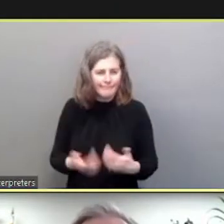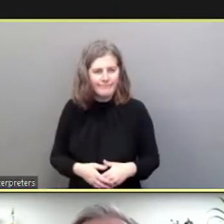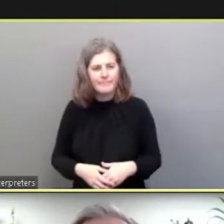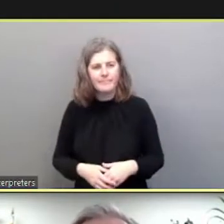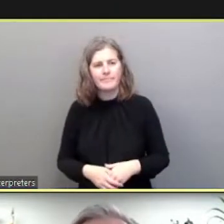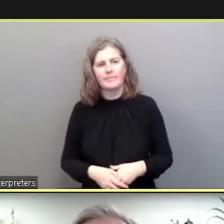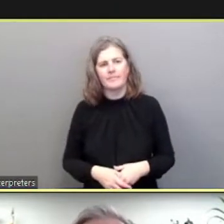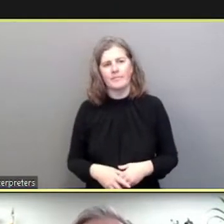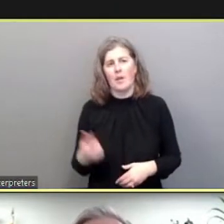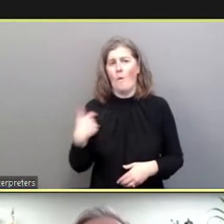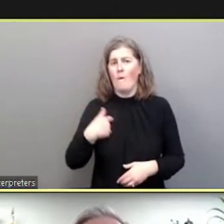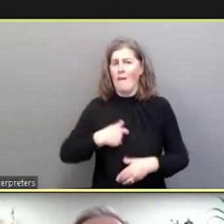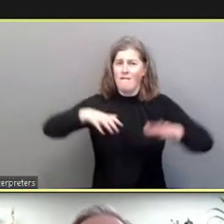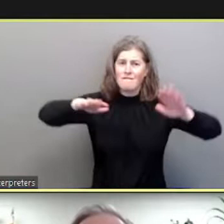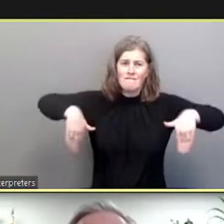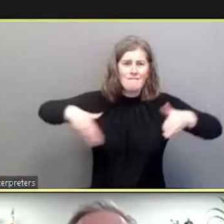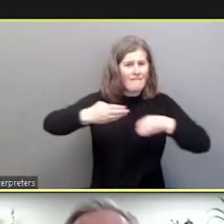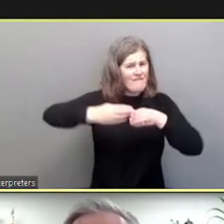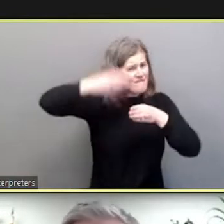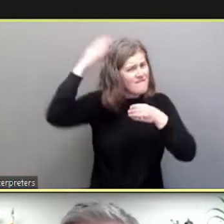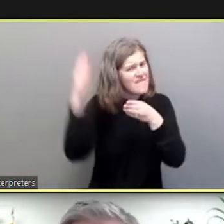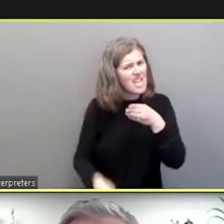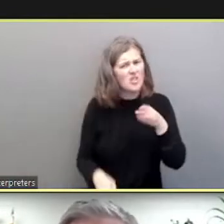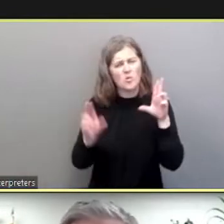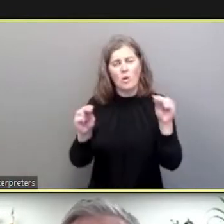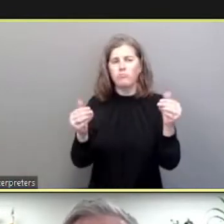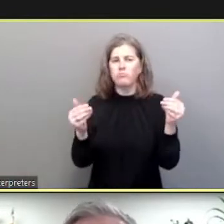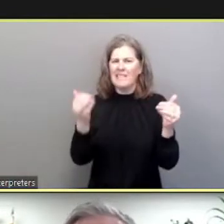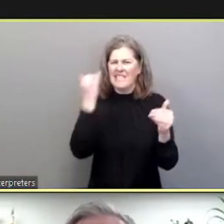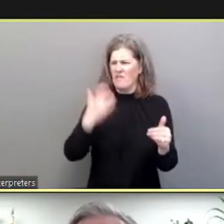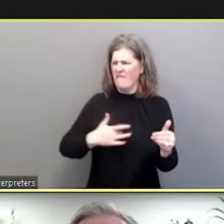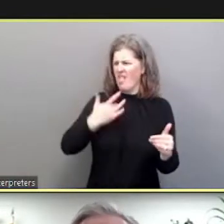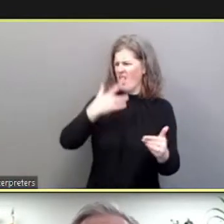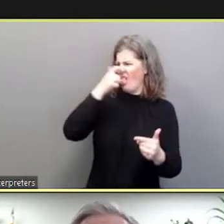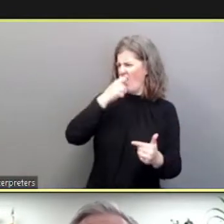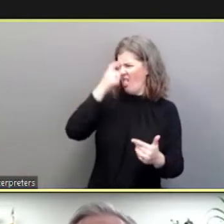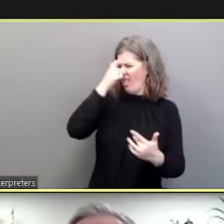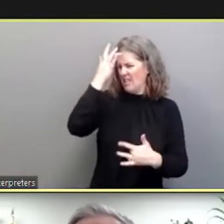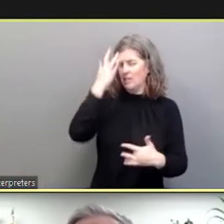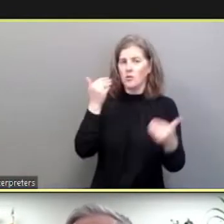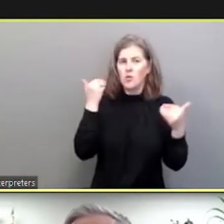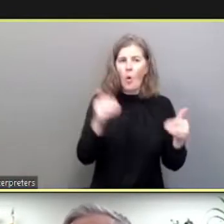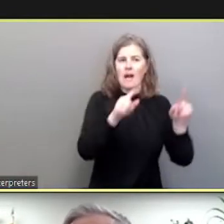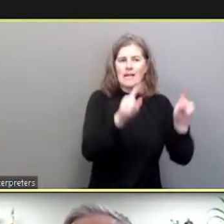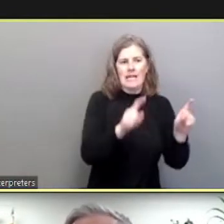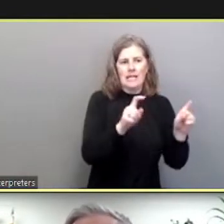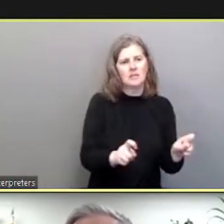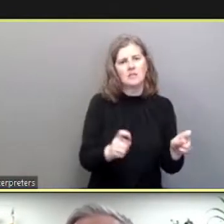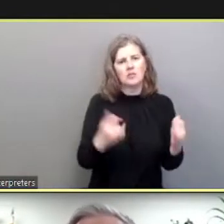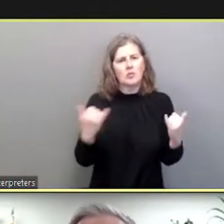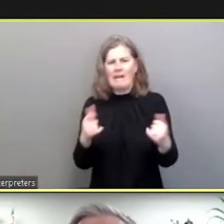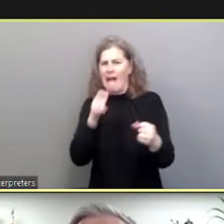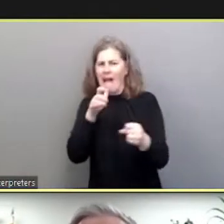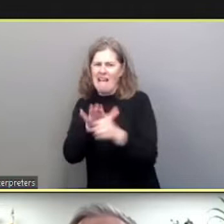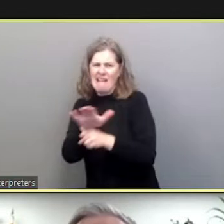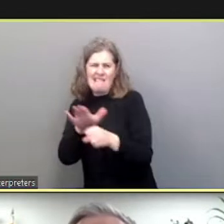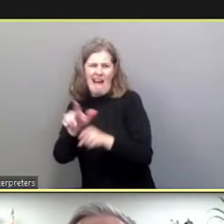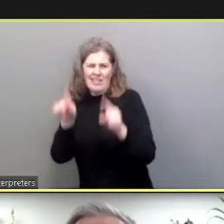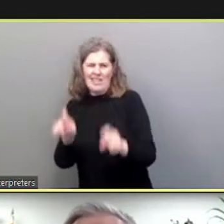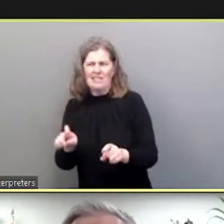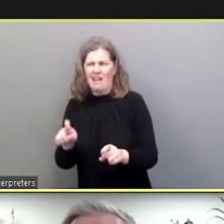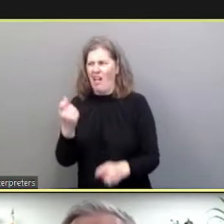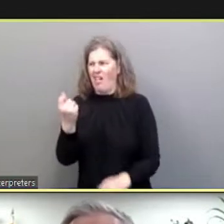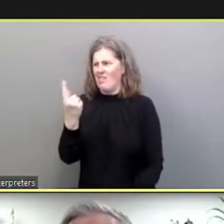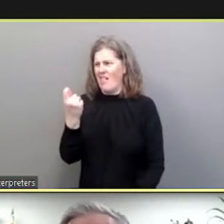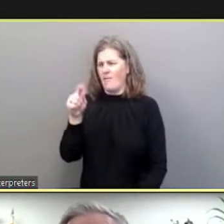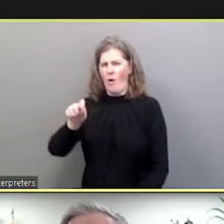not done with this. Get tested, please get tested. We don't have enough testing going on today. It was 11.8 in